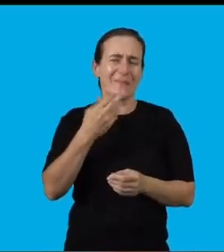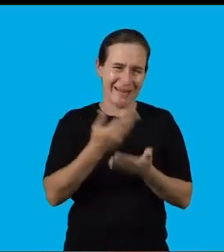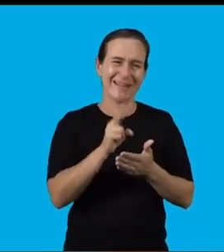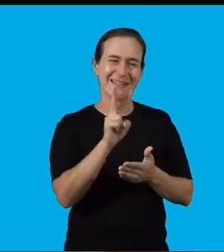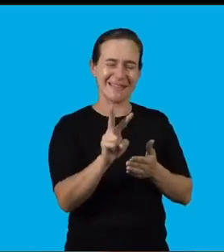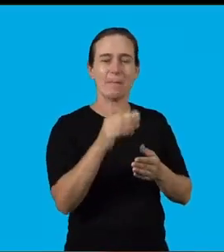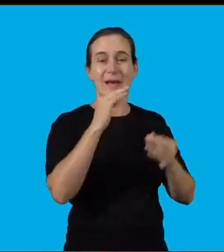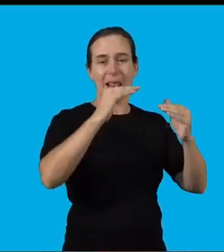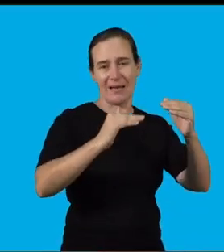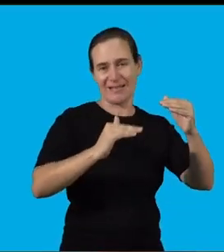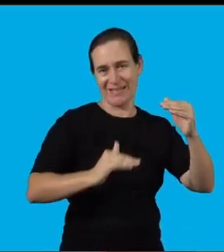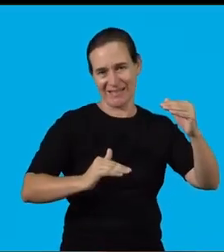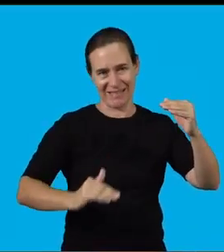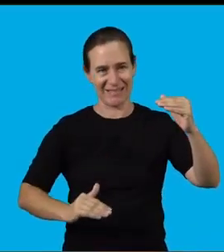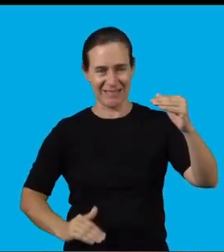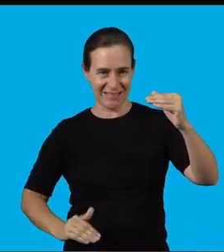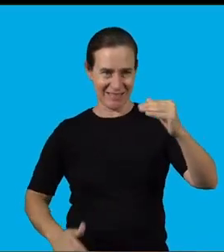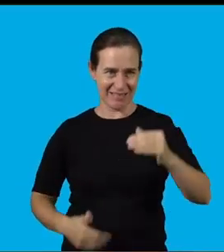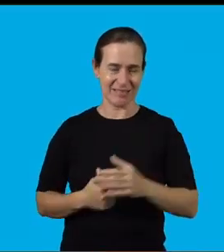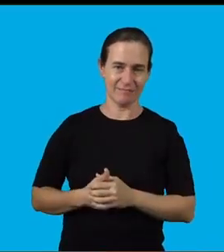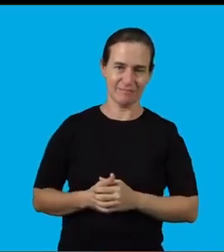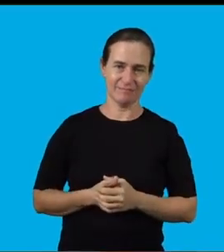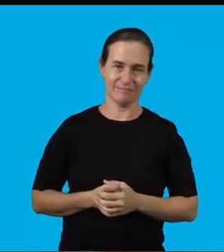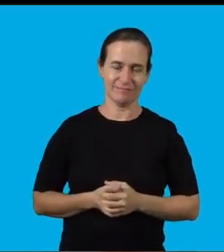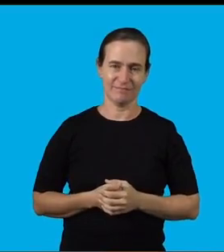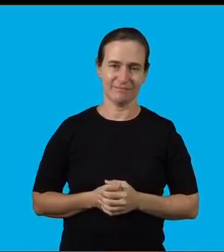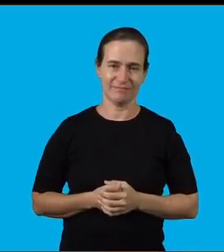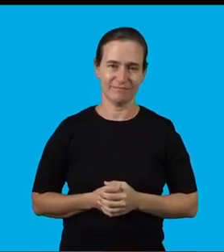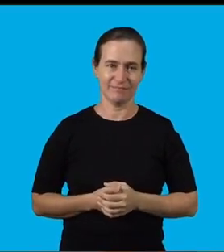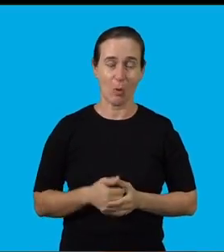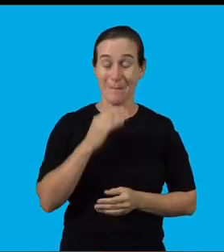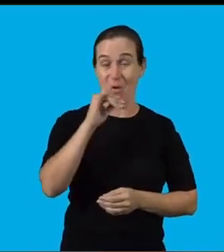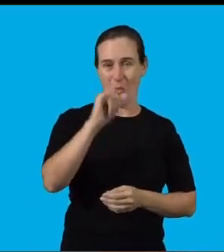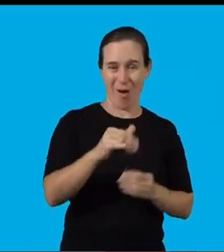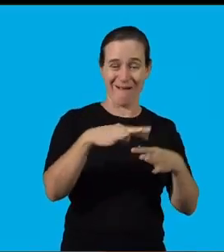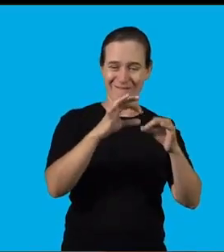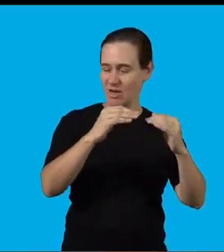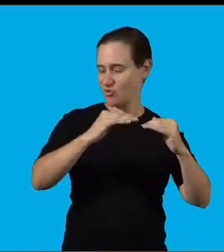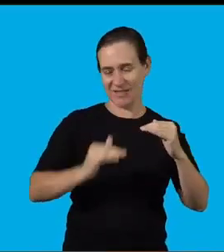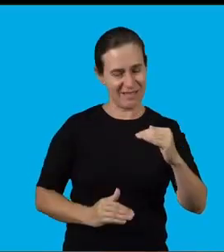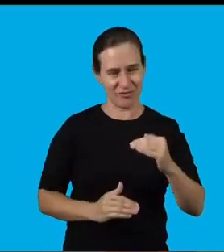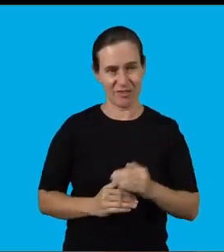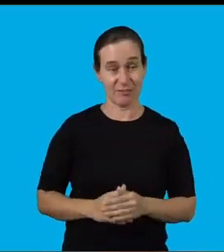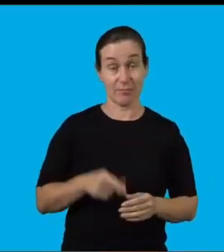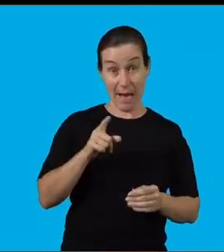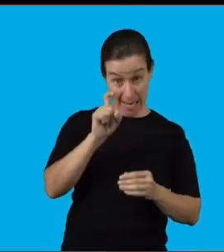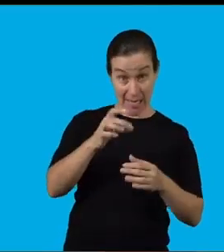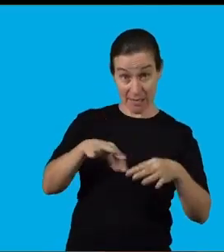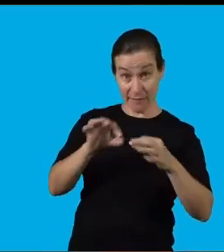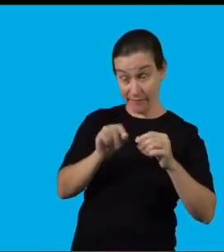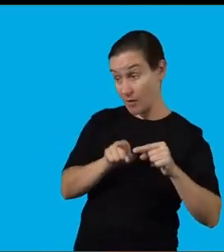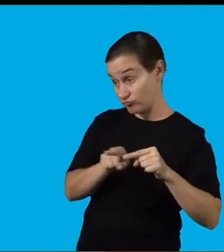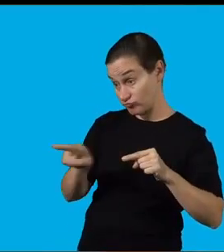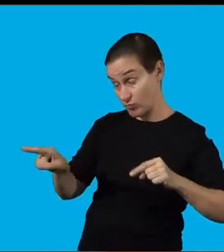But you have an idea that you're going from big y values to smaller y values as your x values are increasing. As you move